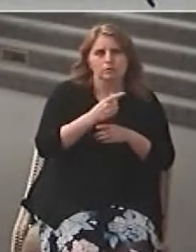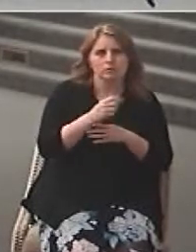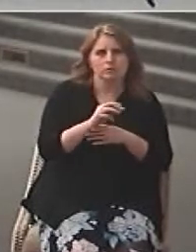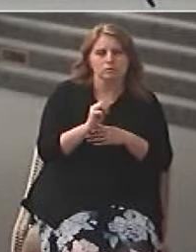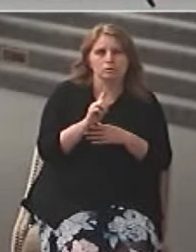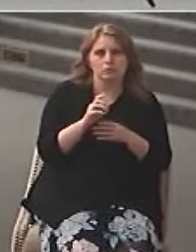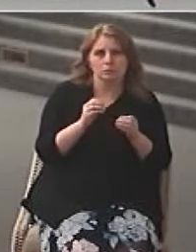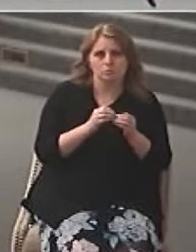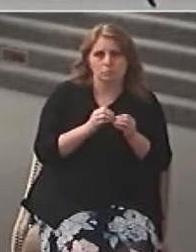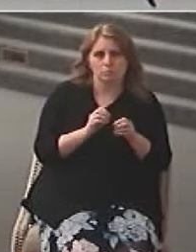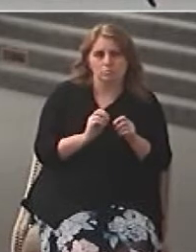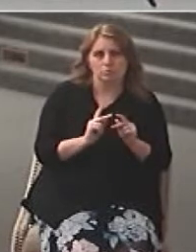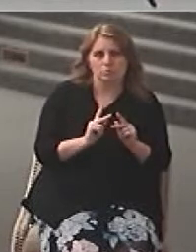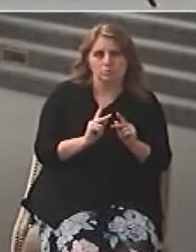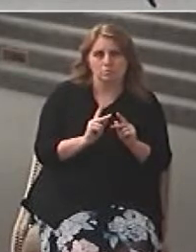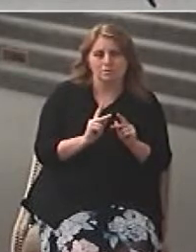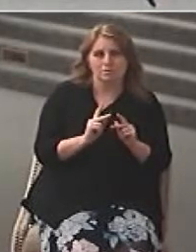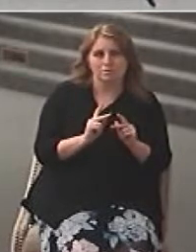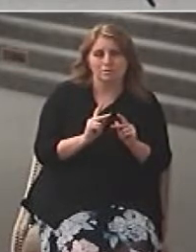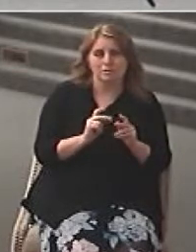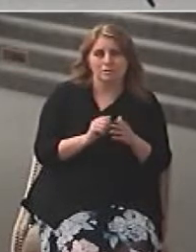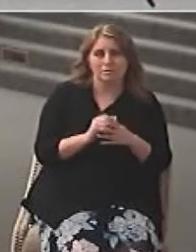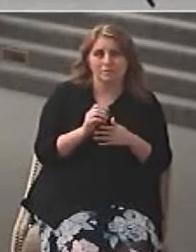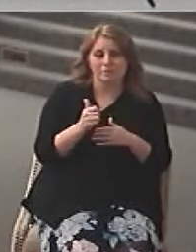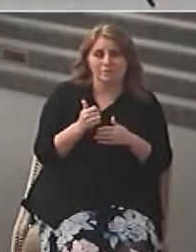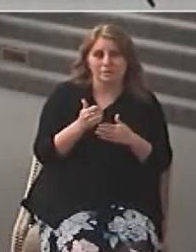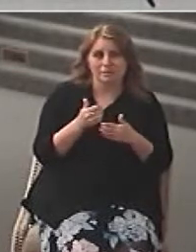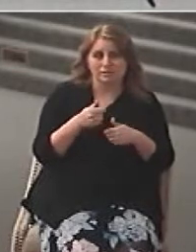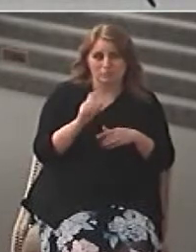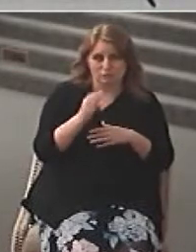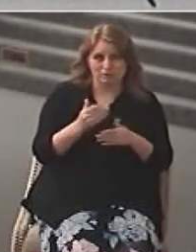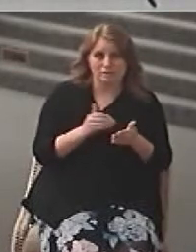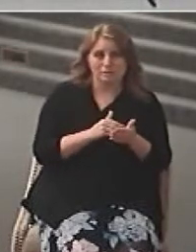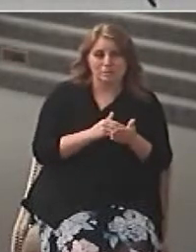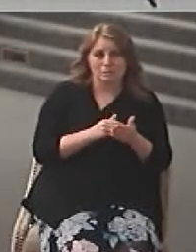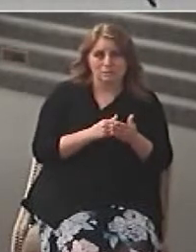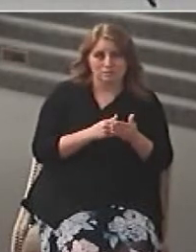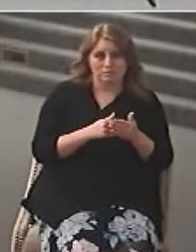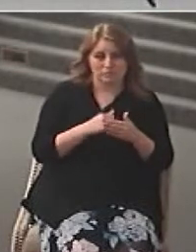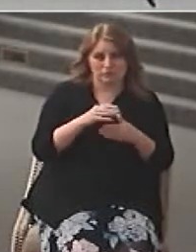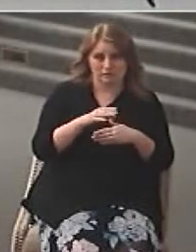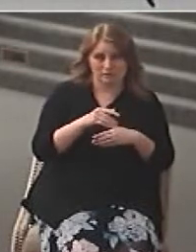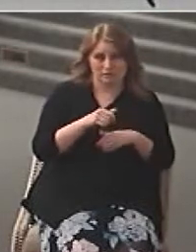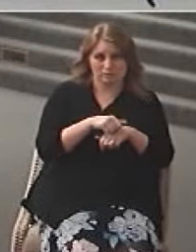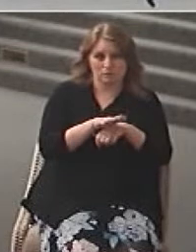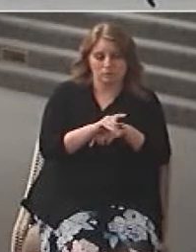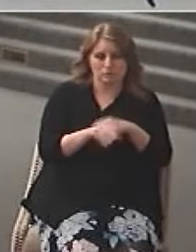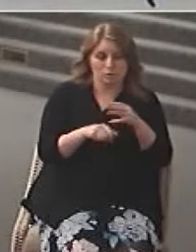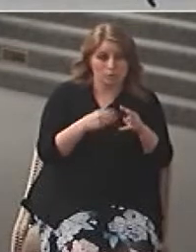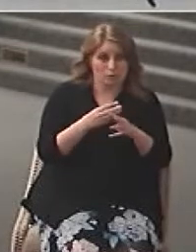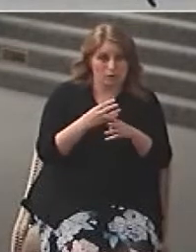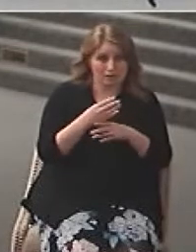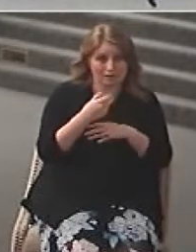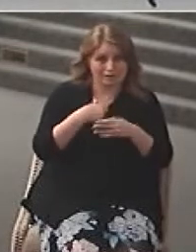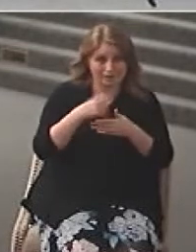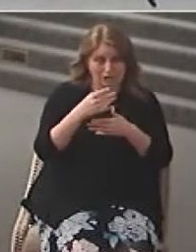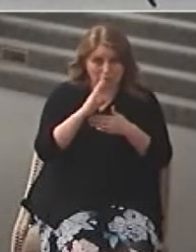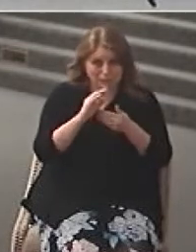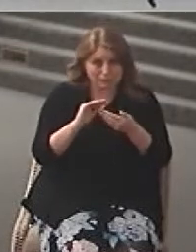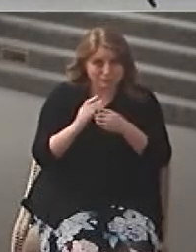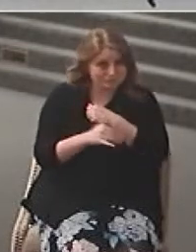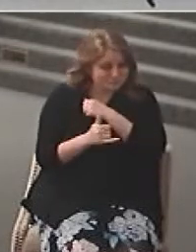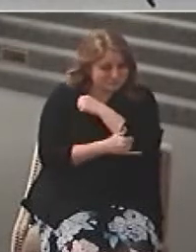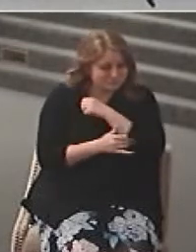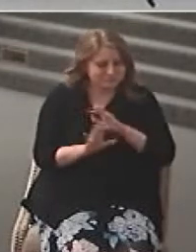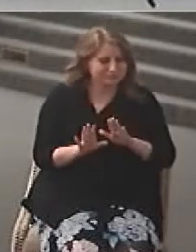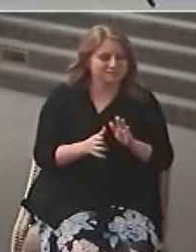he heads out of God's country, out into the world to be devoured. Brother